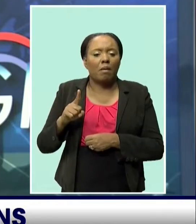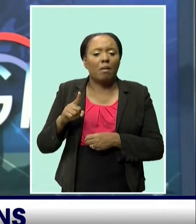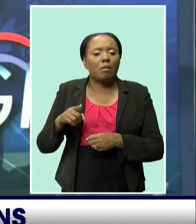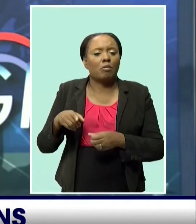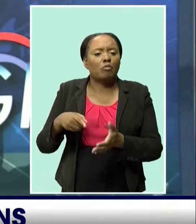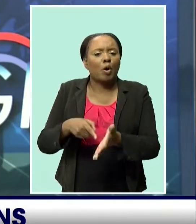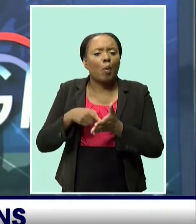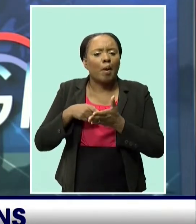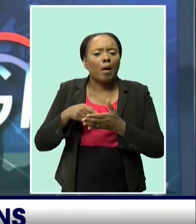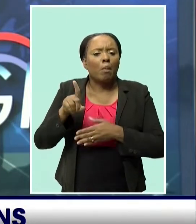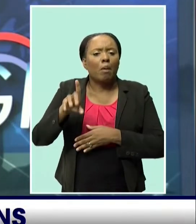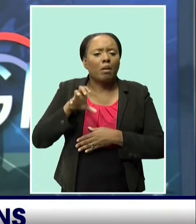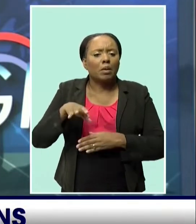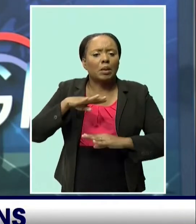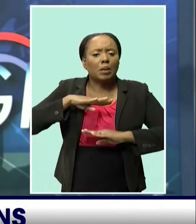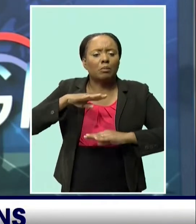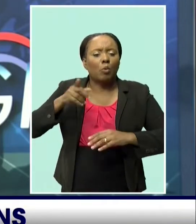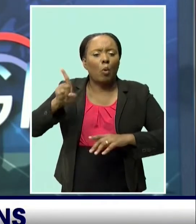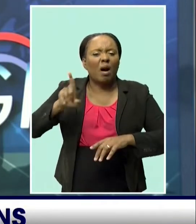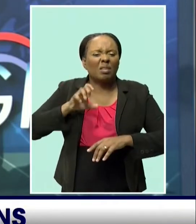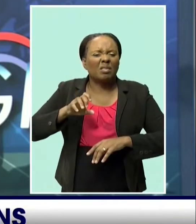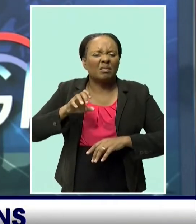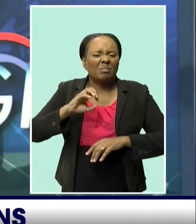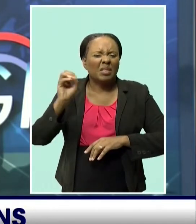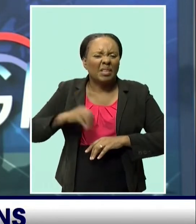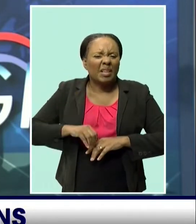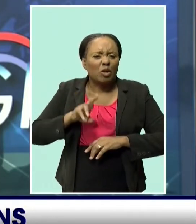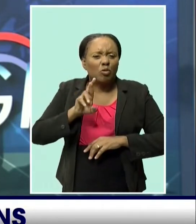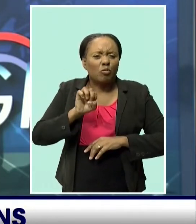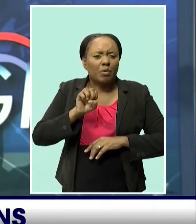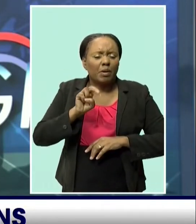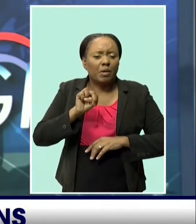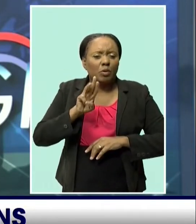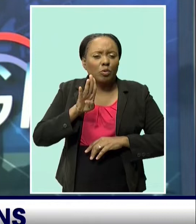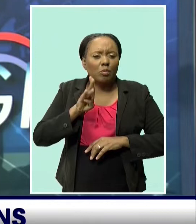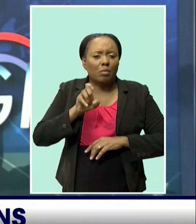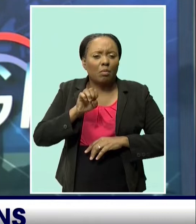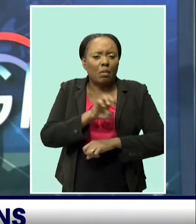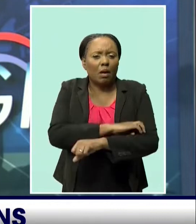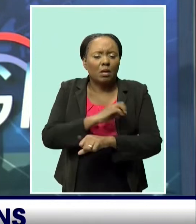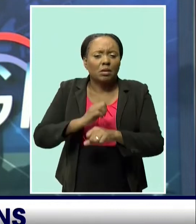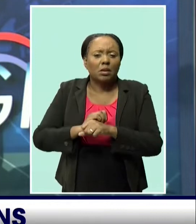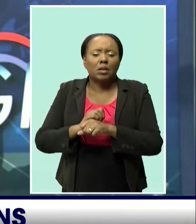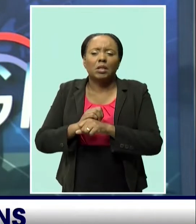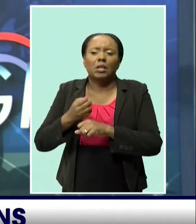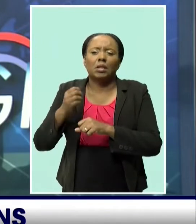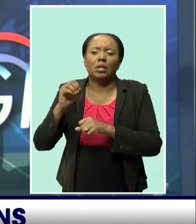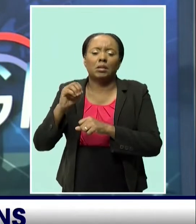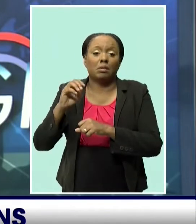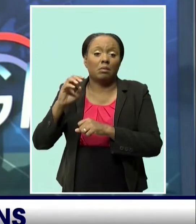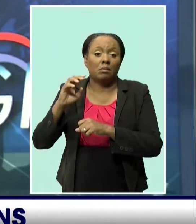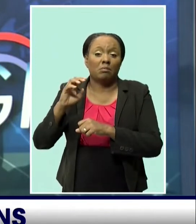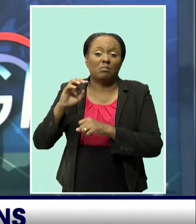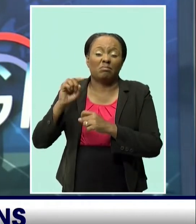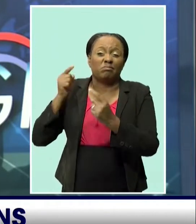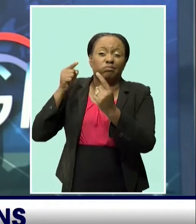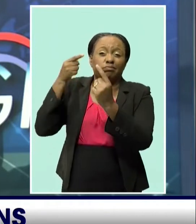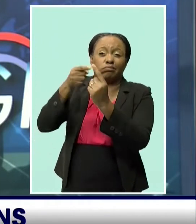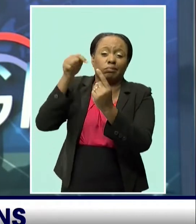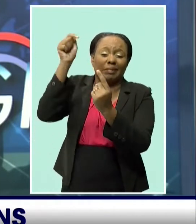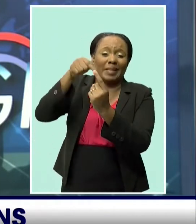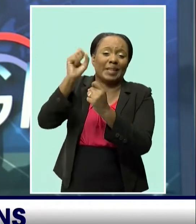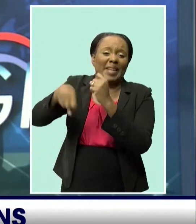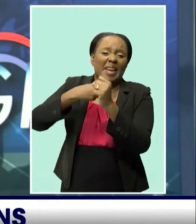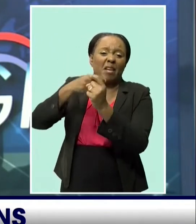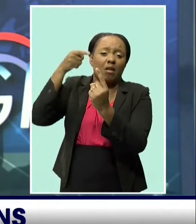energy by 2030. He told Mr. Worm, even though there has been frustration surrounding the time frame for approvals and